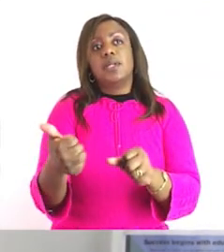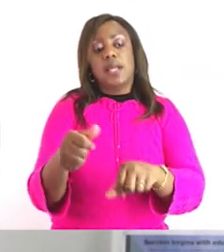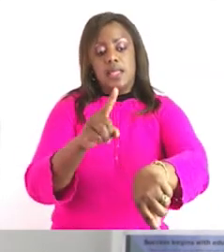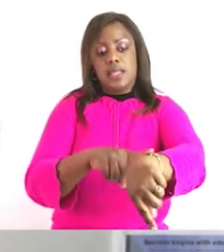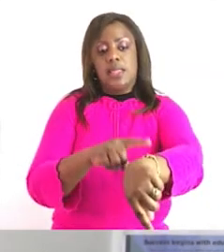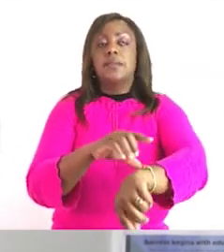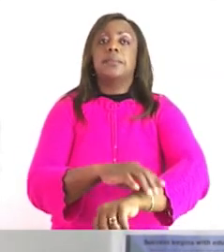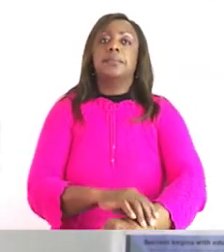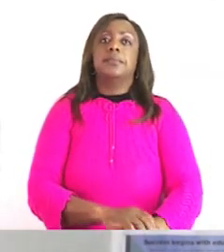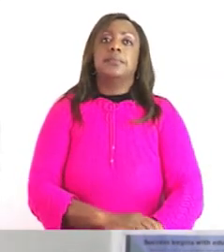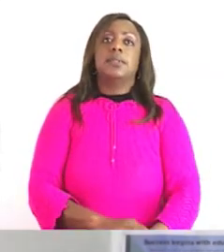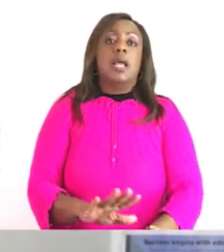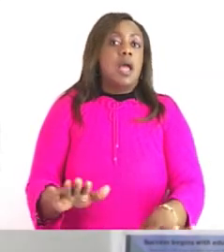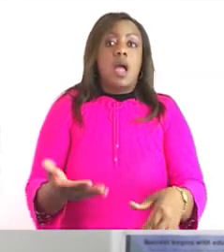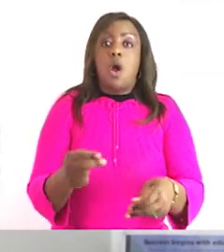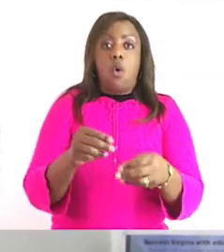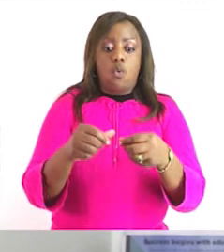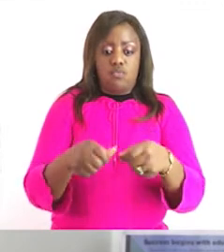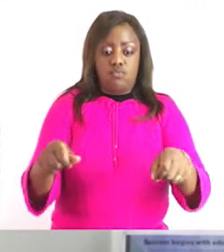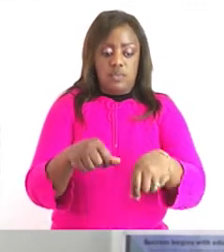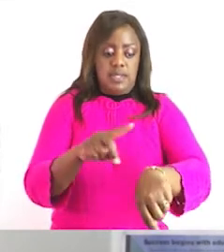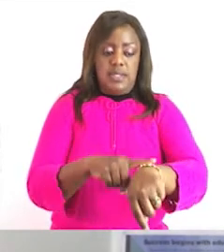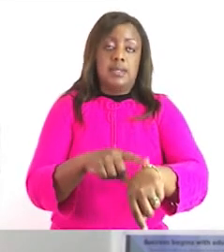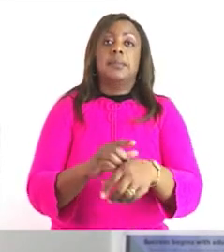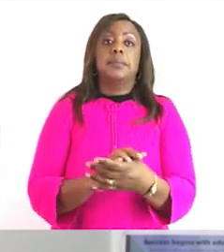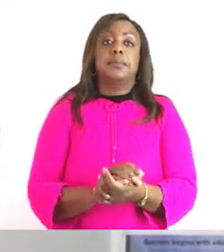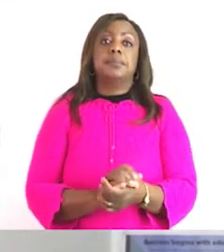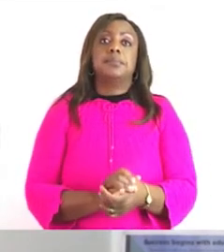time. Time is to measure